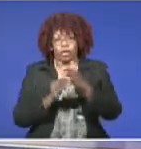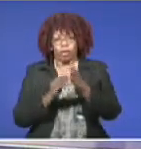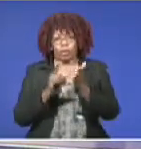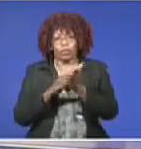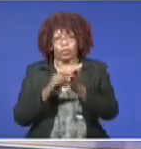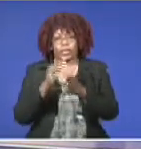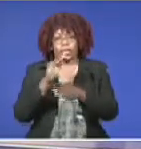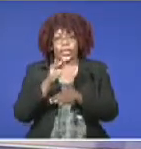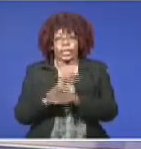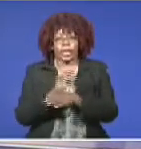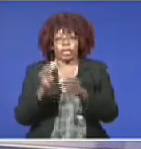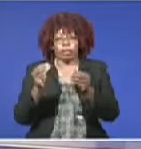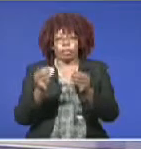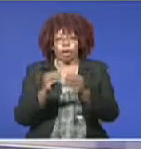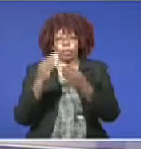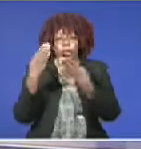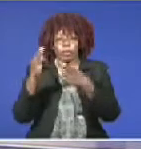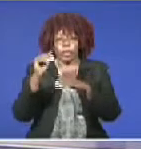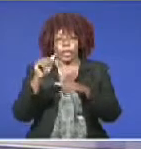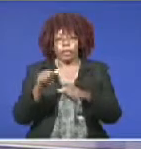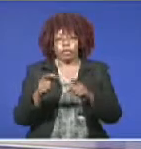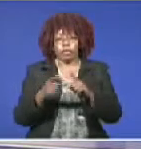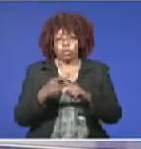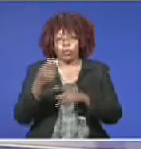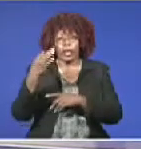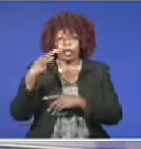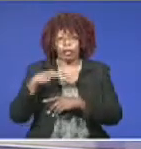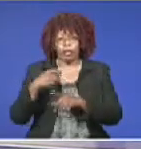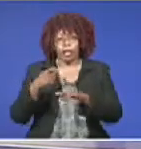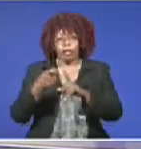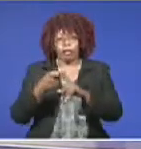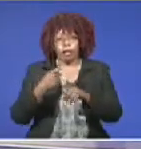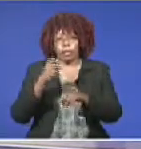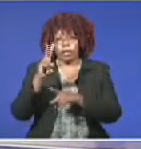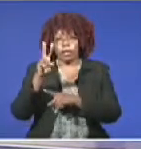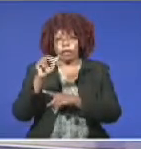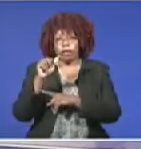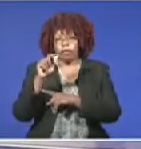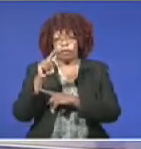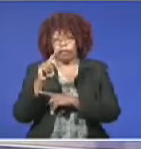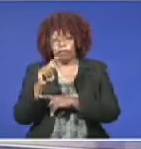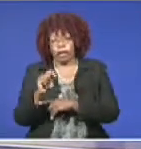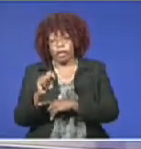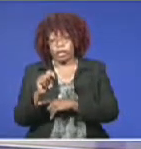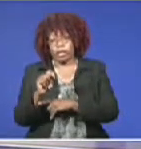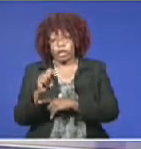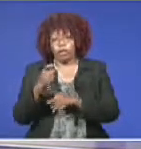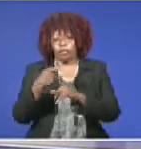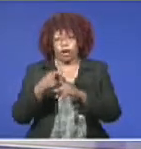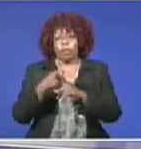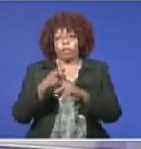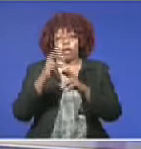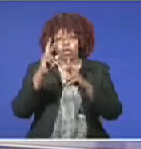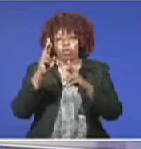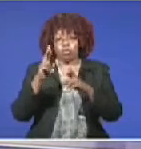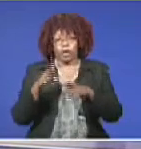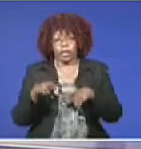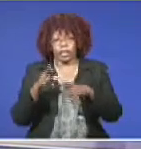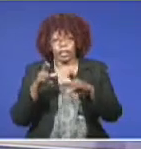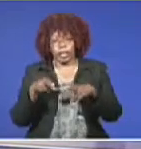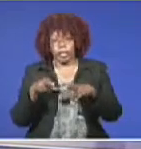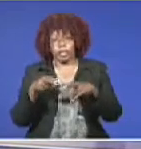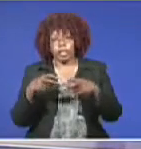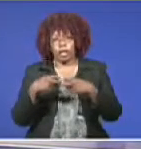news tonight, more Bahamians will be able to benefit from the value-added tax waiver on residential electricity bills.